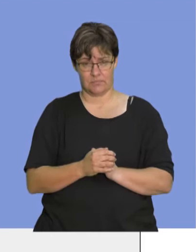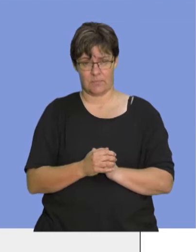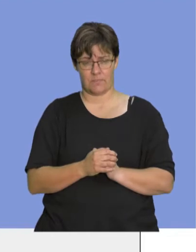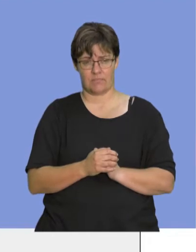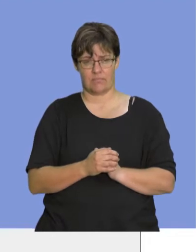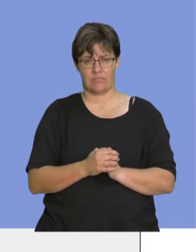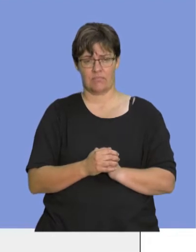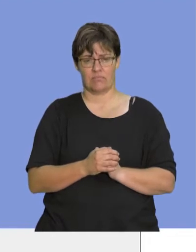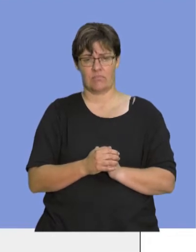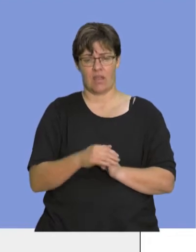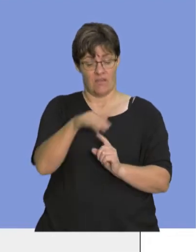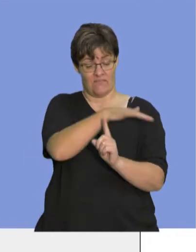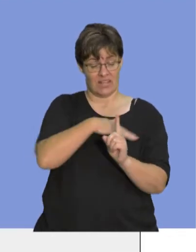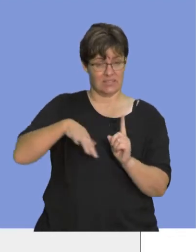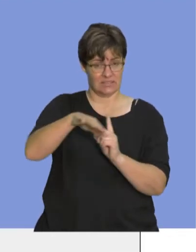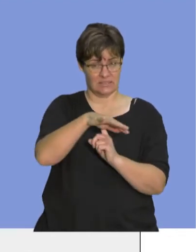you'll realize that